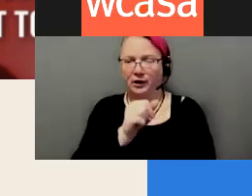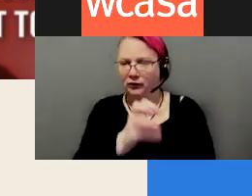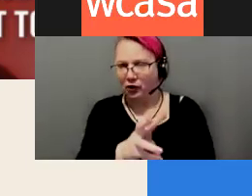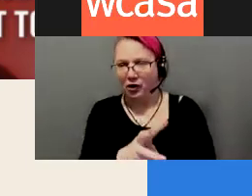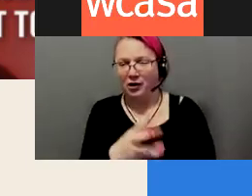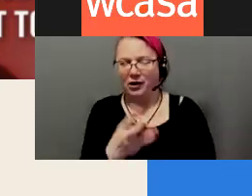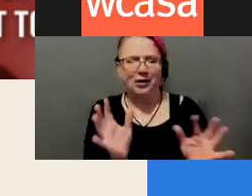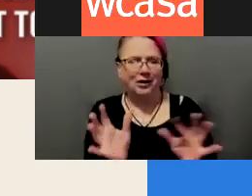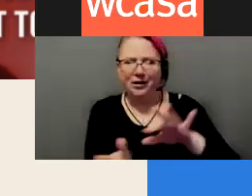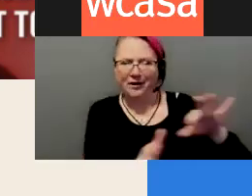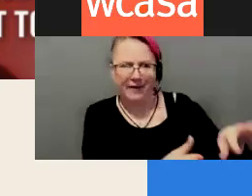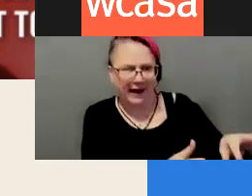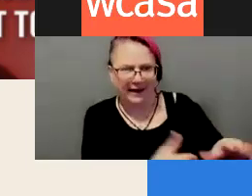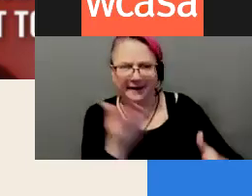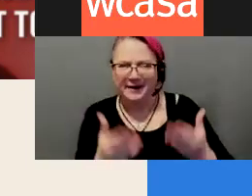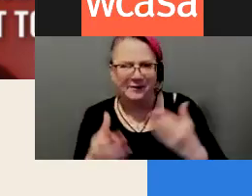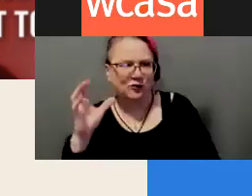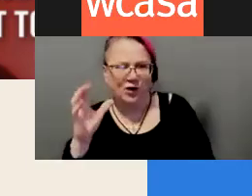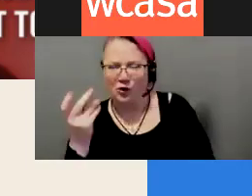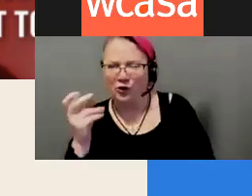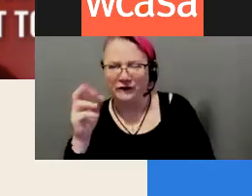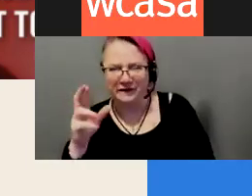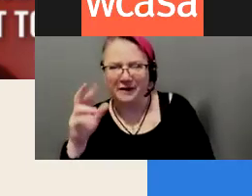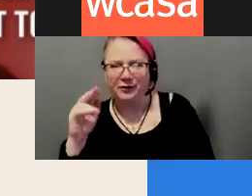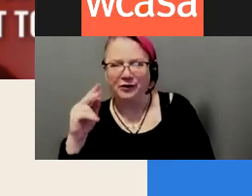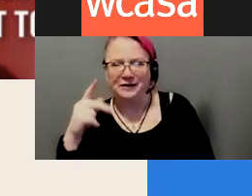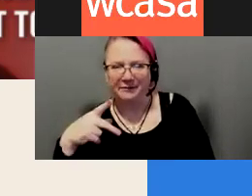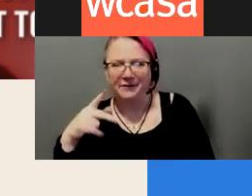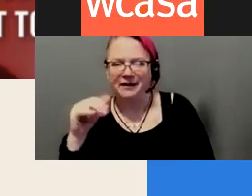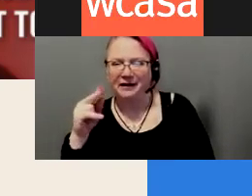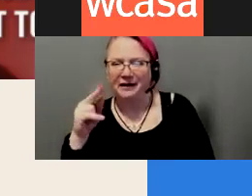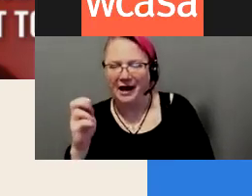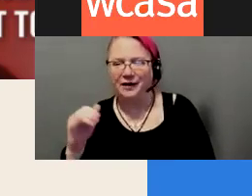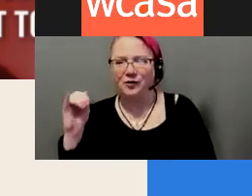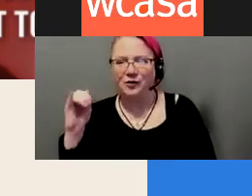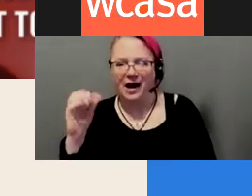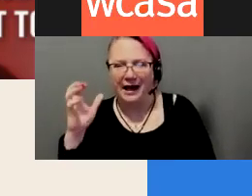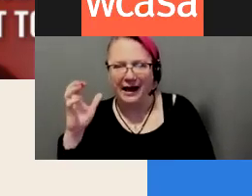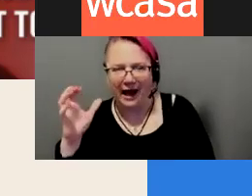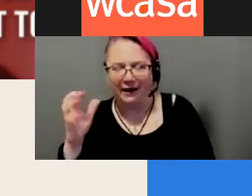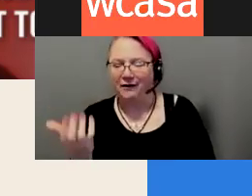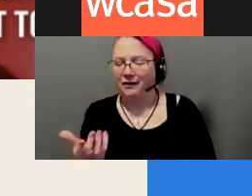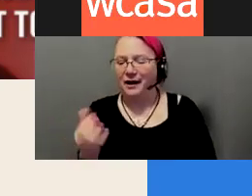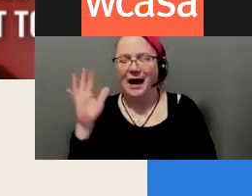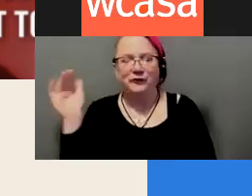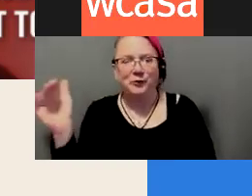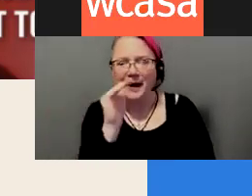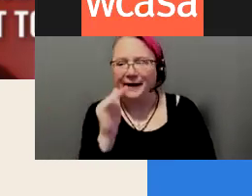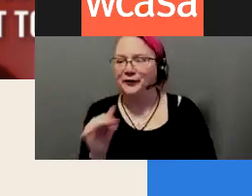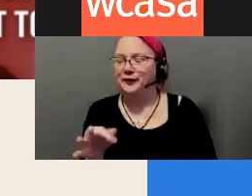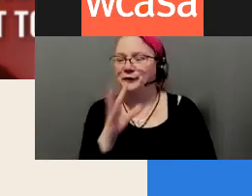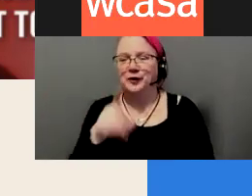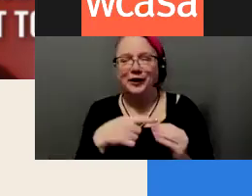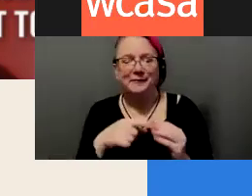through the cyber tip line or contact ICAC. As well as a reminder, if we're talking about